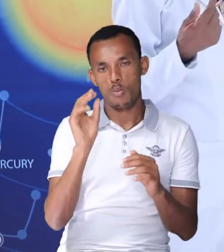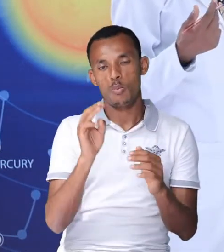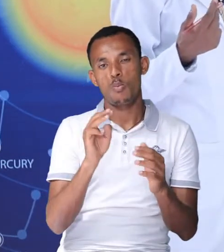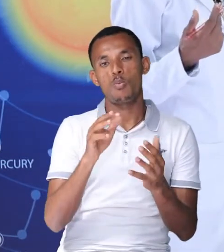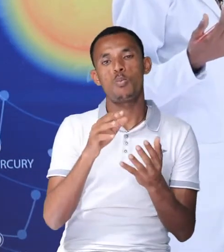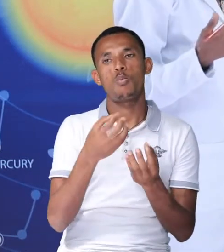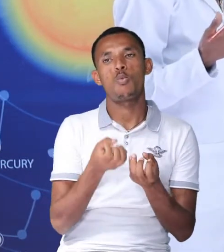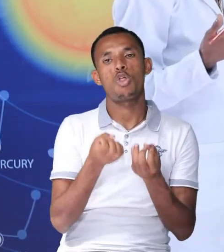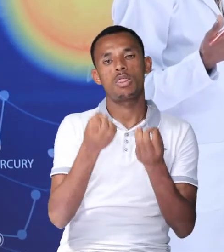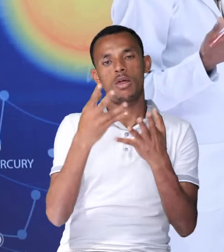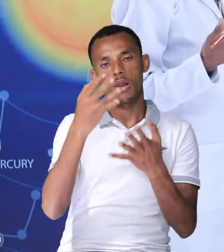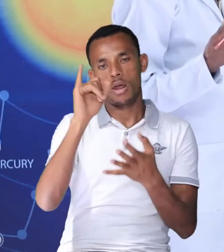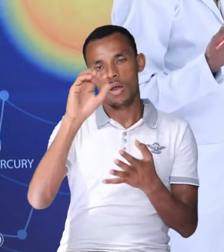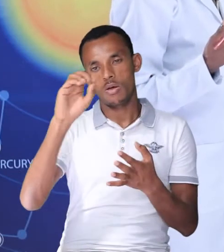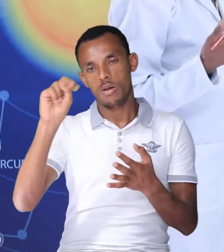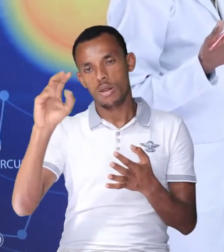ionic compounds.